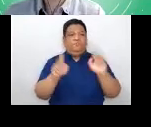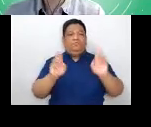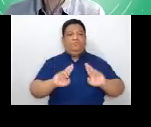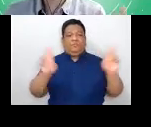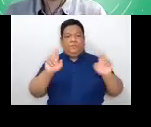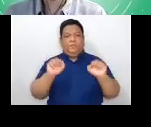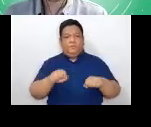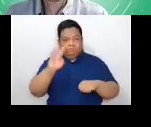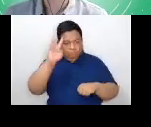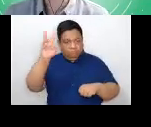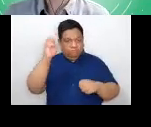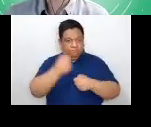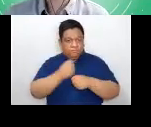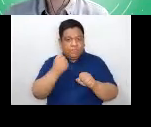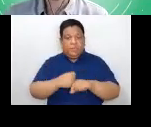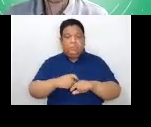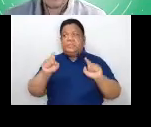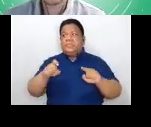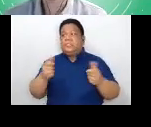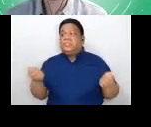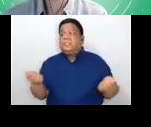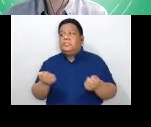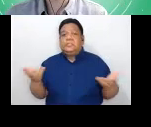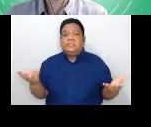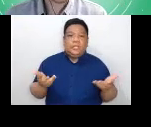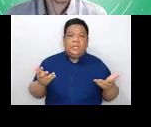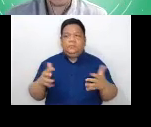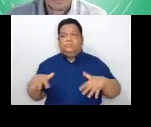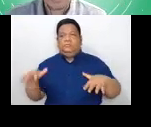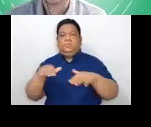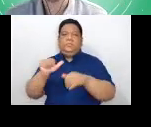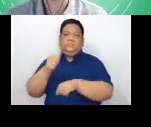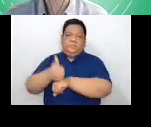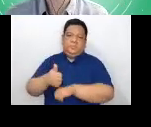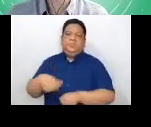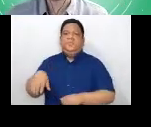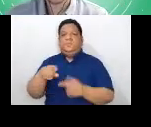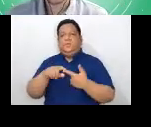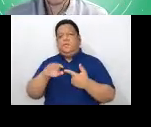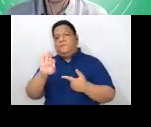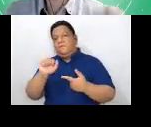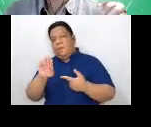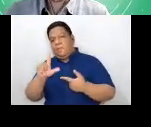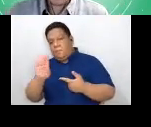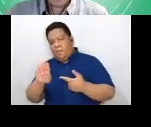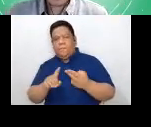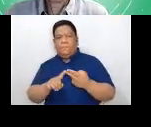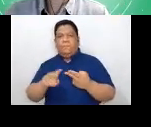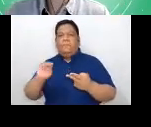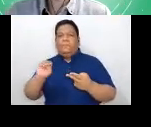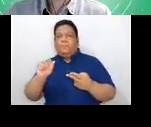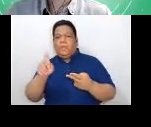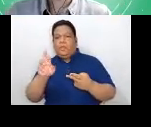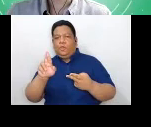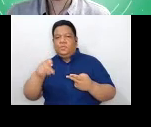create, but now we need that space. And that's what makerspaces, hackerspaces, and Fab Labs are. They're spaces that